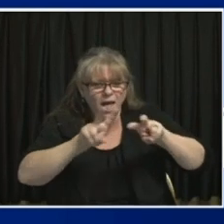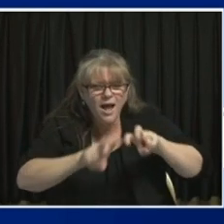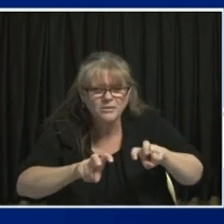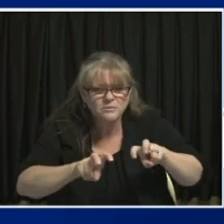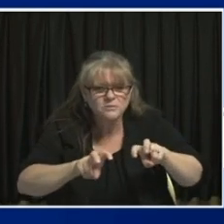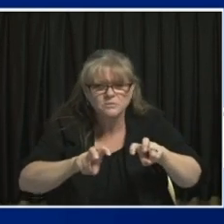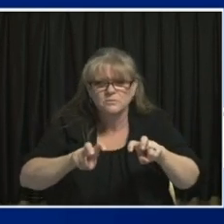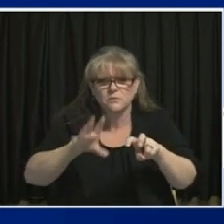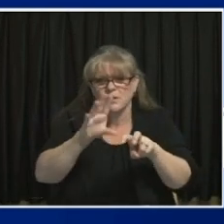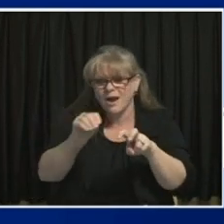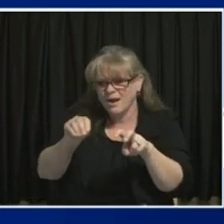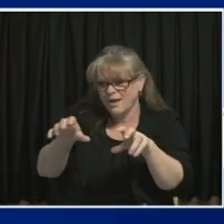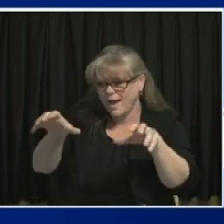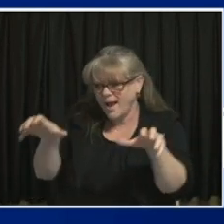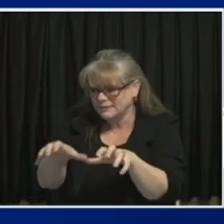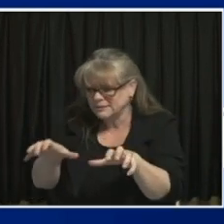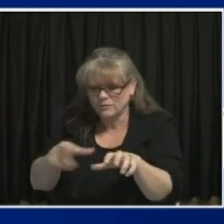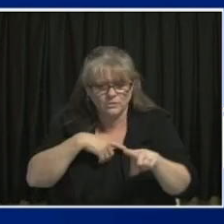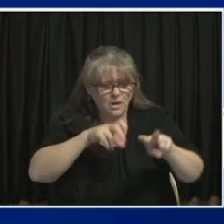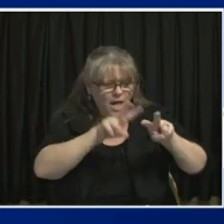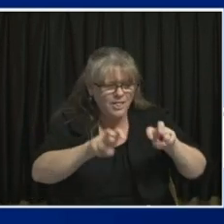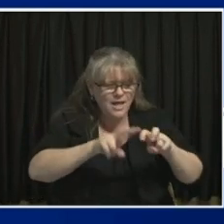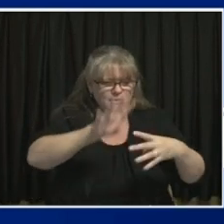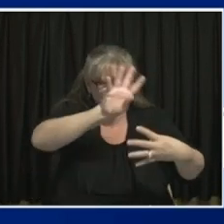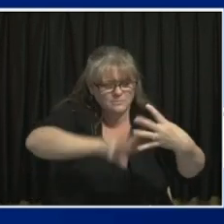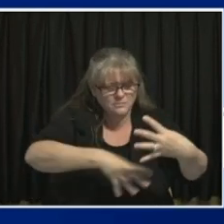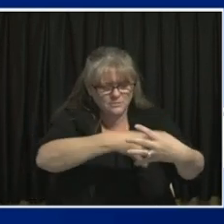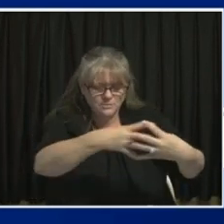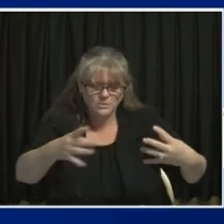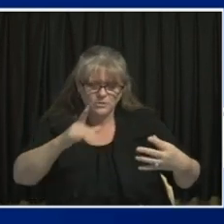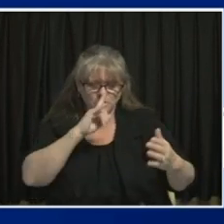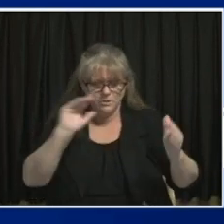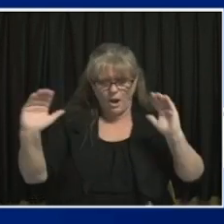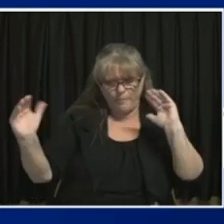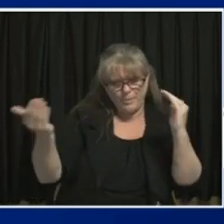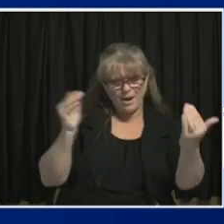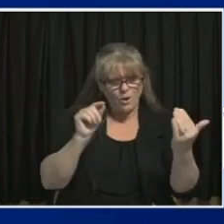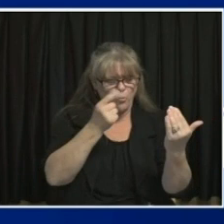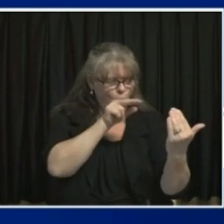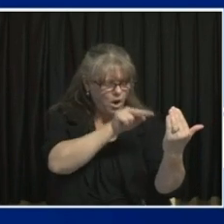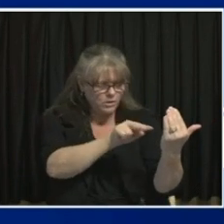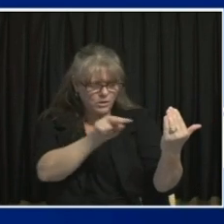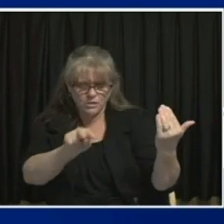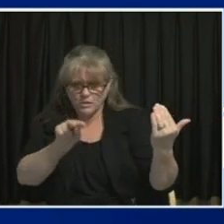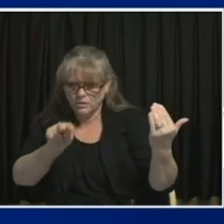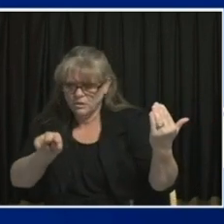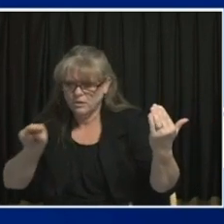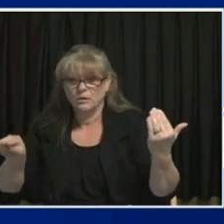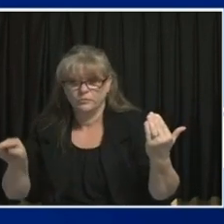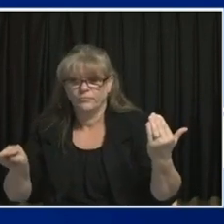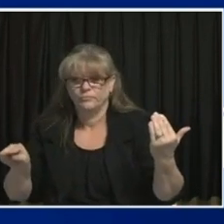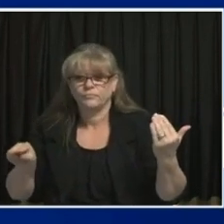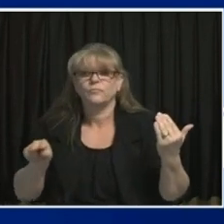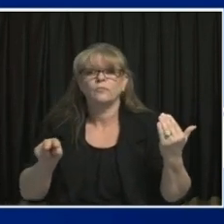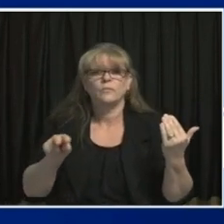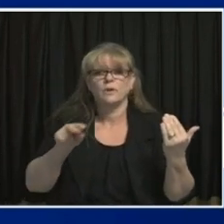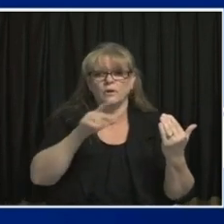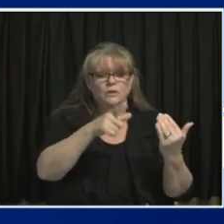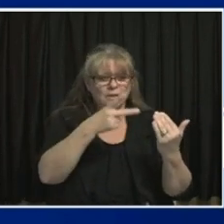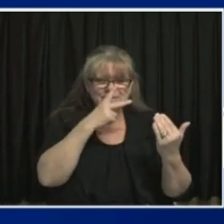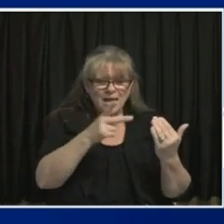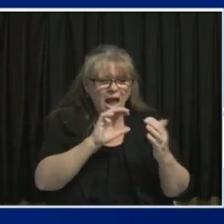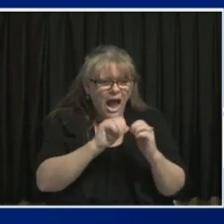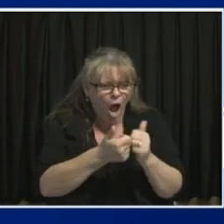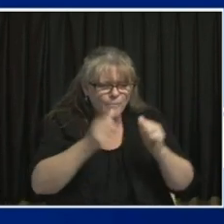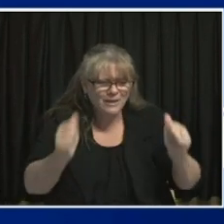normalcy? And what is our ability at each moment in time for testing containment? How much testing and containment can we do? Remember, that was part of the